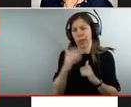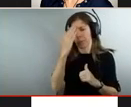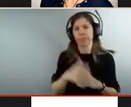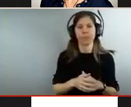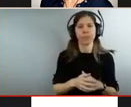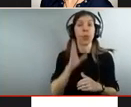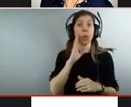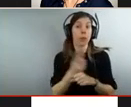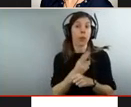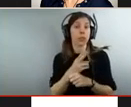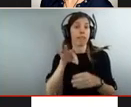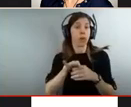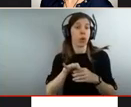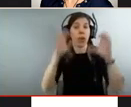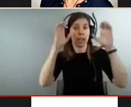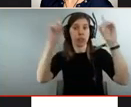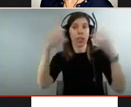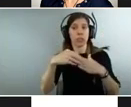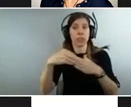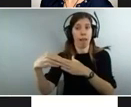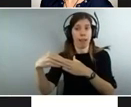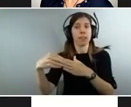Voter Education Guide.